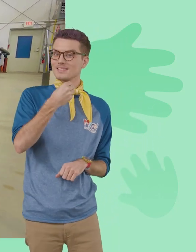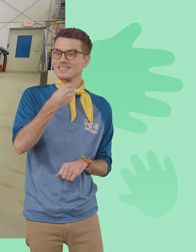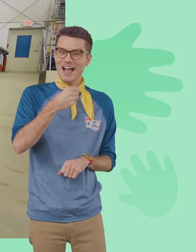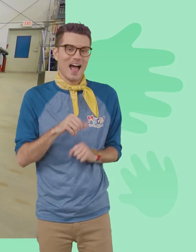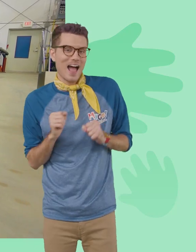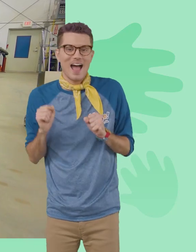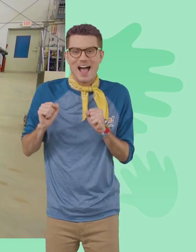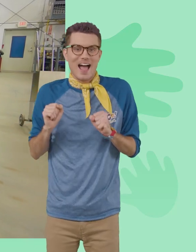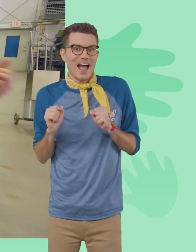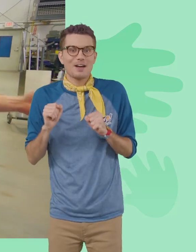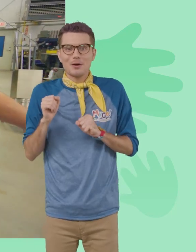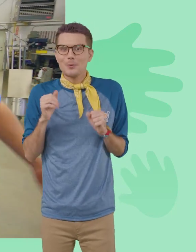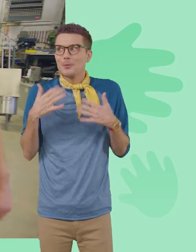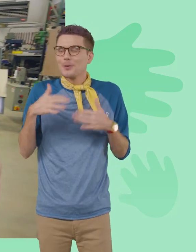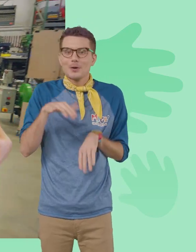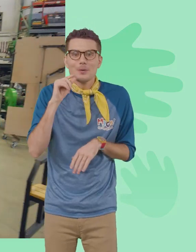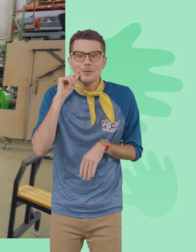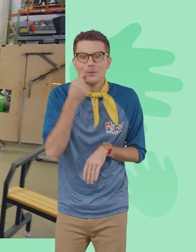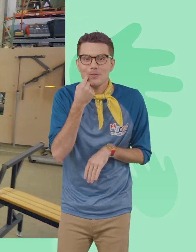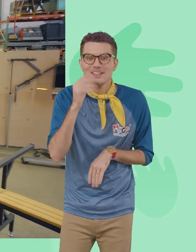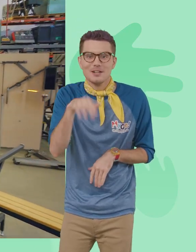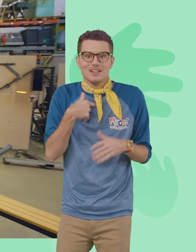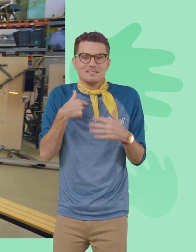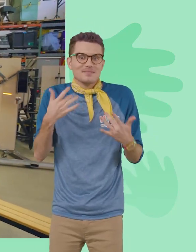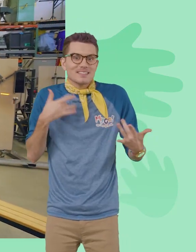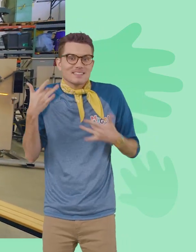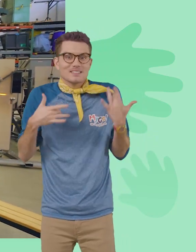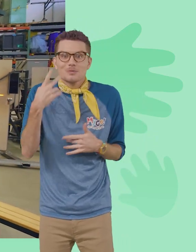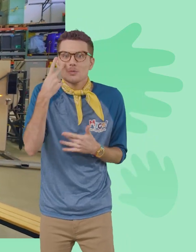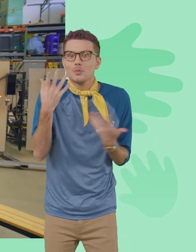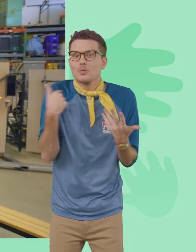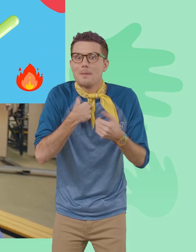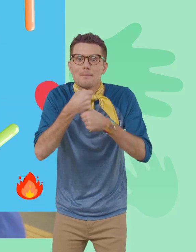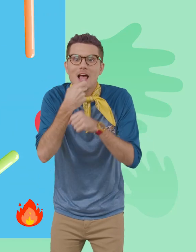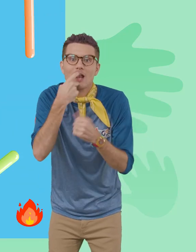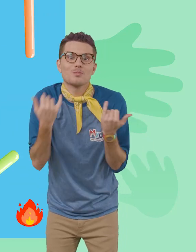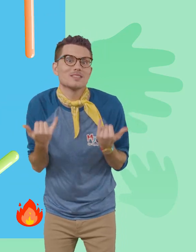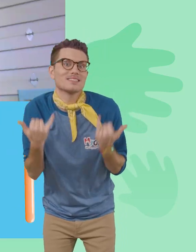That is so cool! I am so excited to see what we make with glass today!